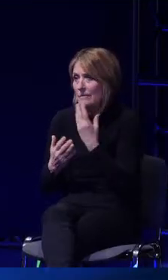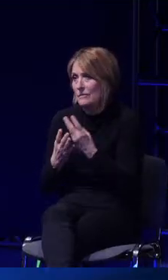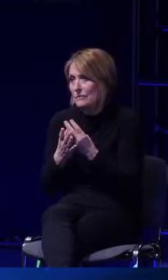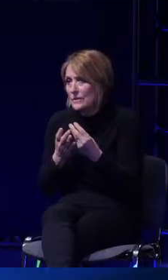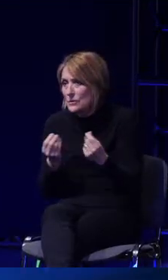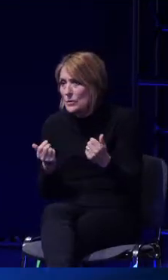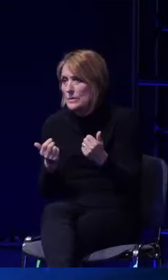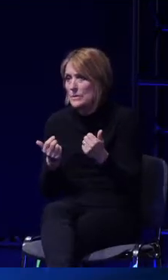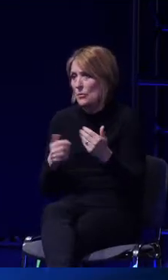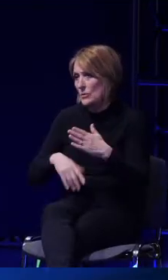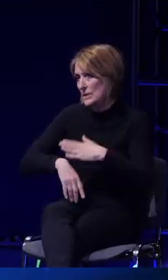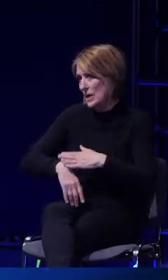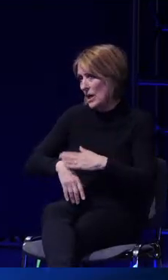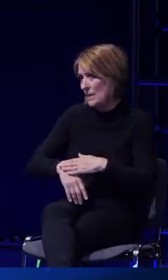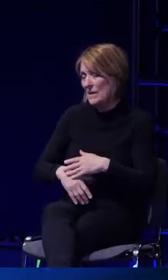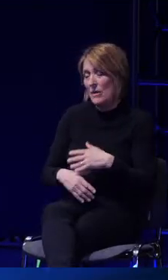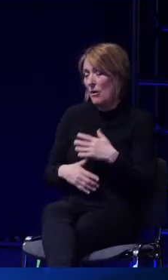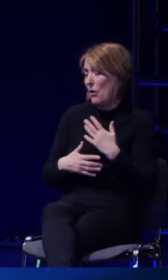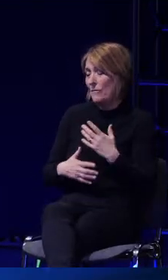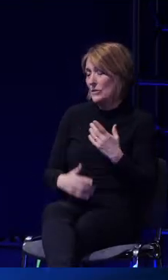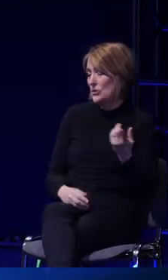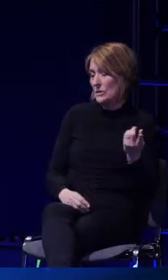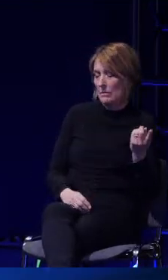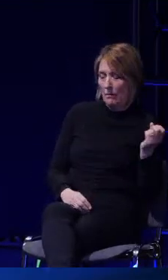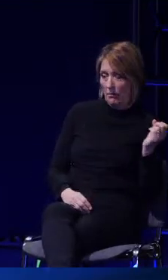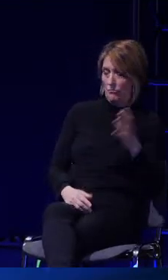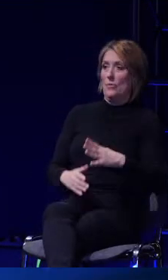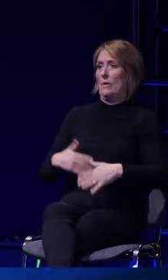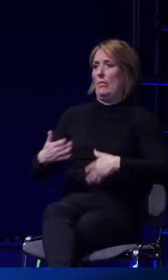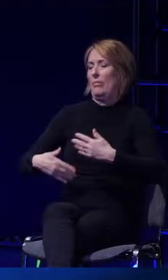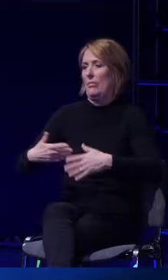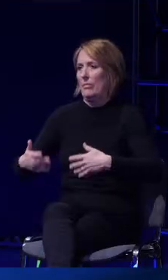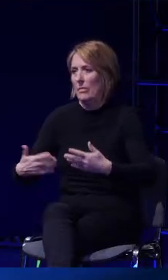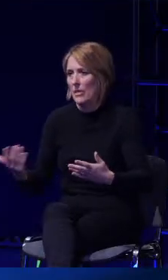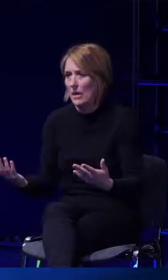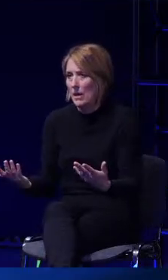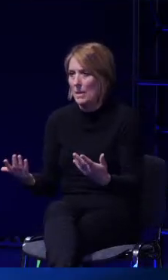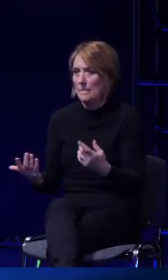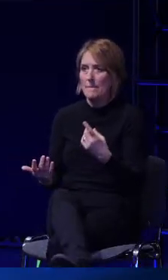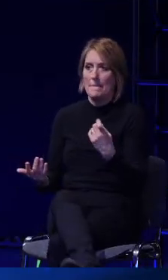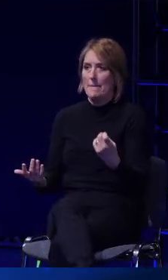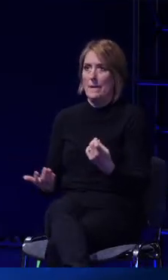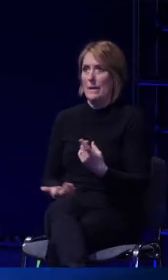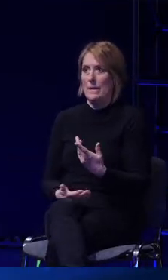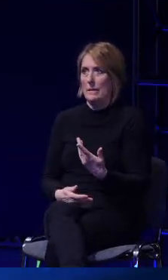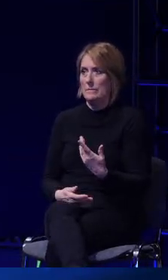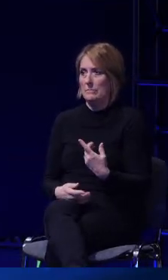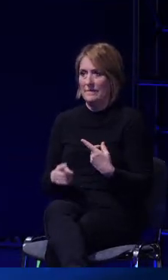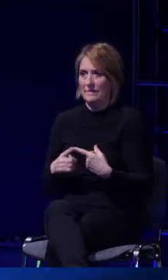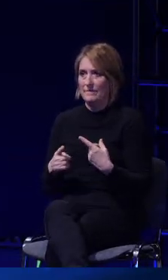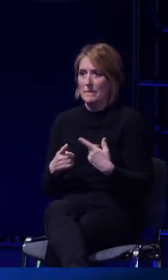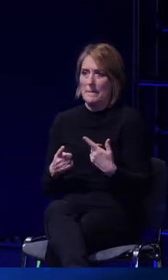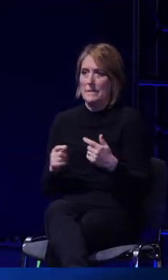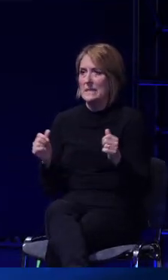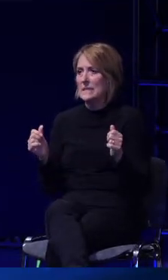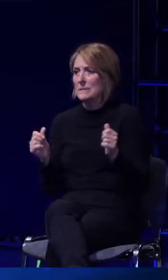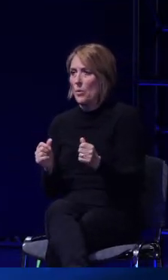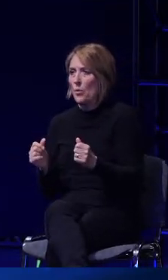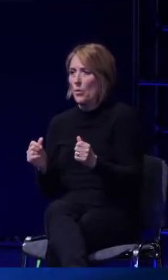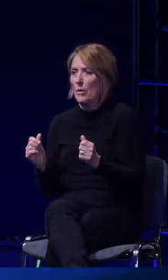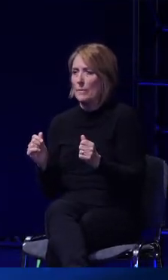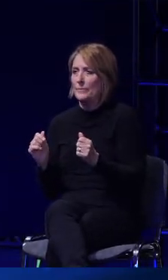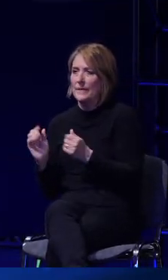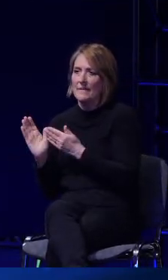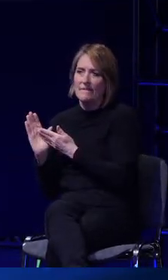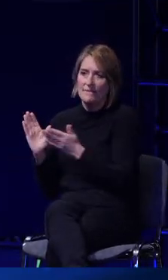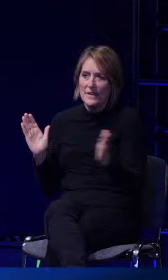prep? Because a lot of times you're just thrown into maybe at most a month prep, right, on like maybe a small feature or like a